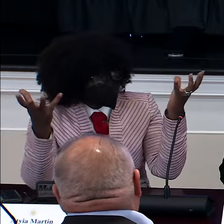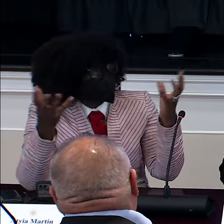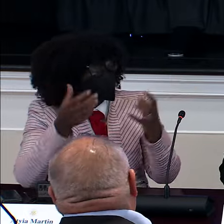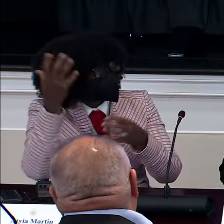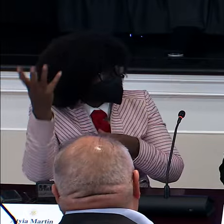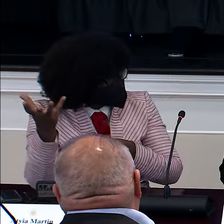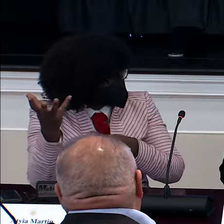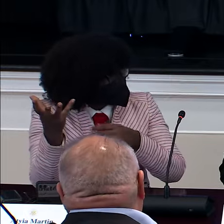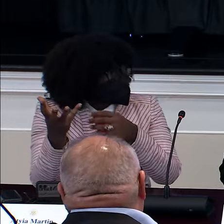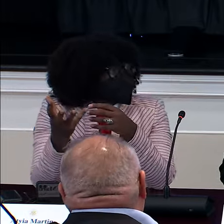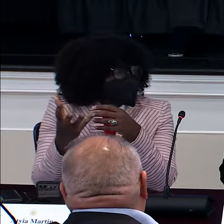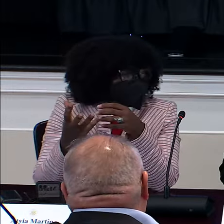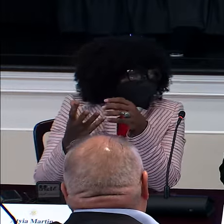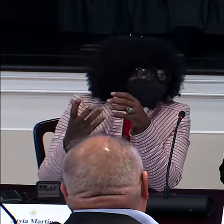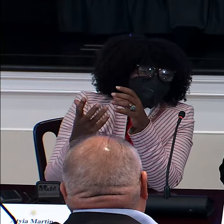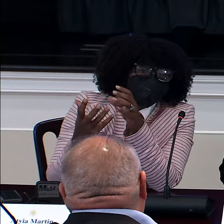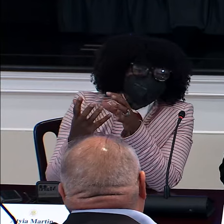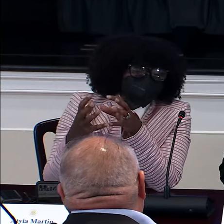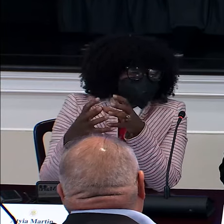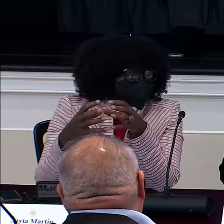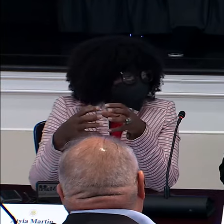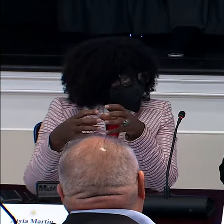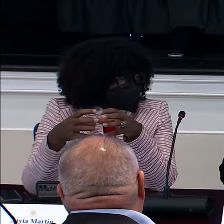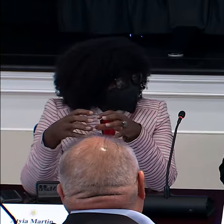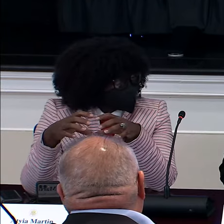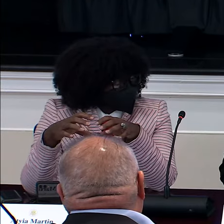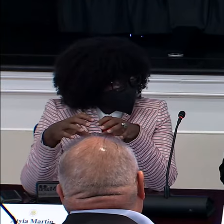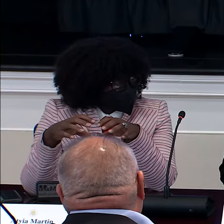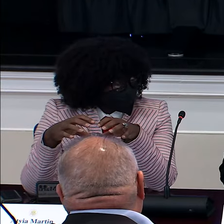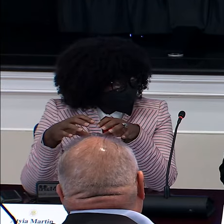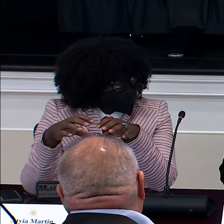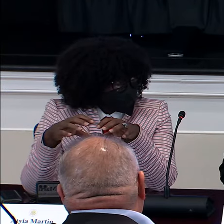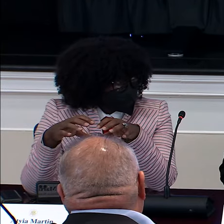and water, right? Flooding. And so